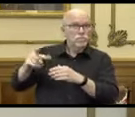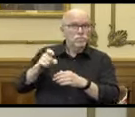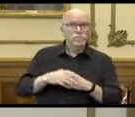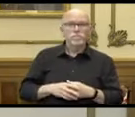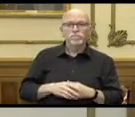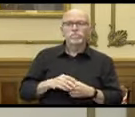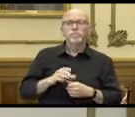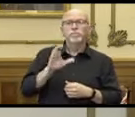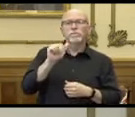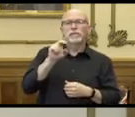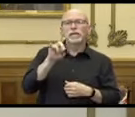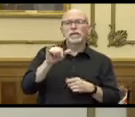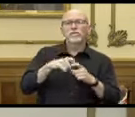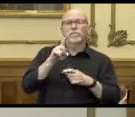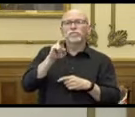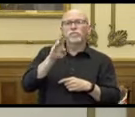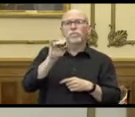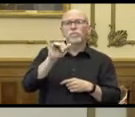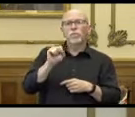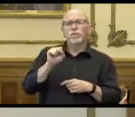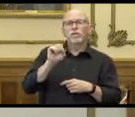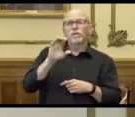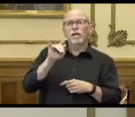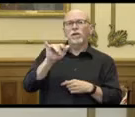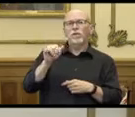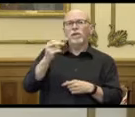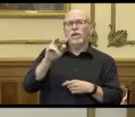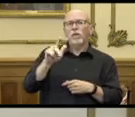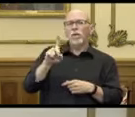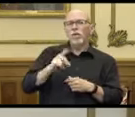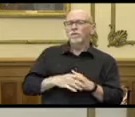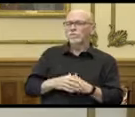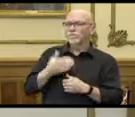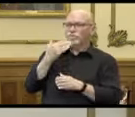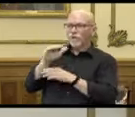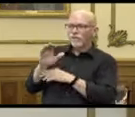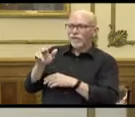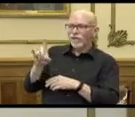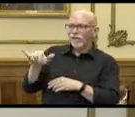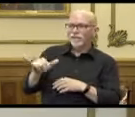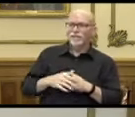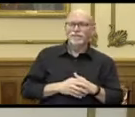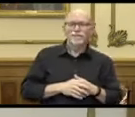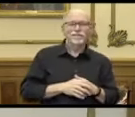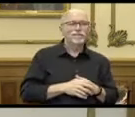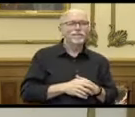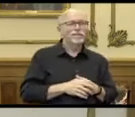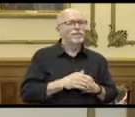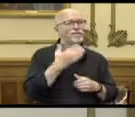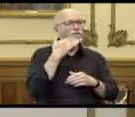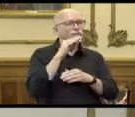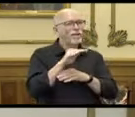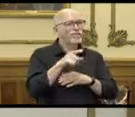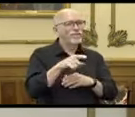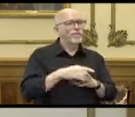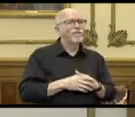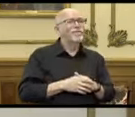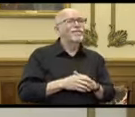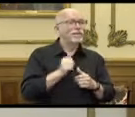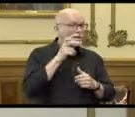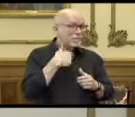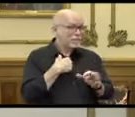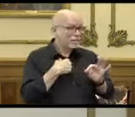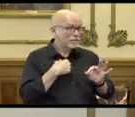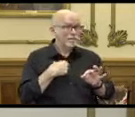the DuBois County Herald. Candy, good afternoon. Good afternoon, everyone. Can you hear